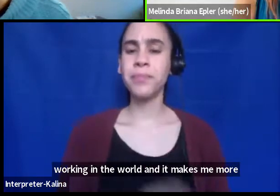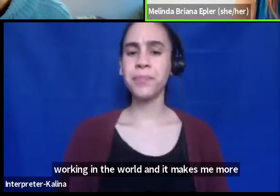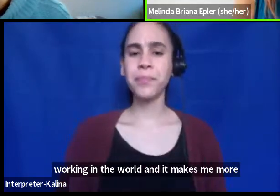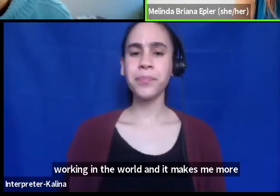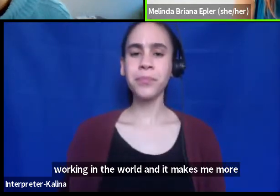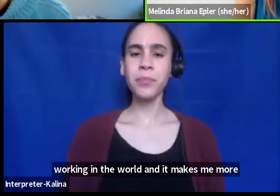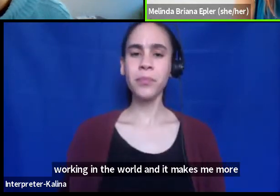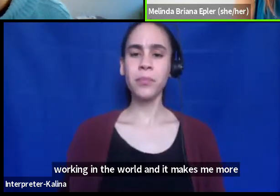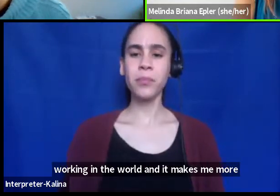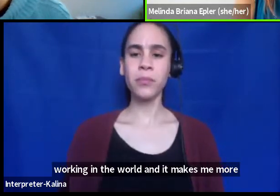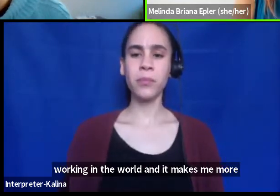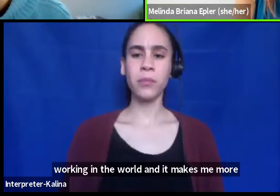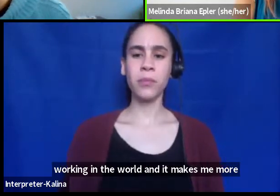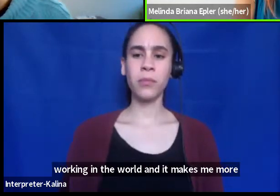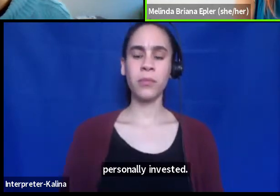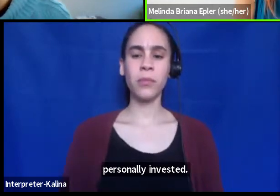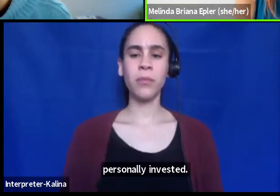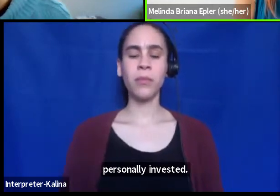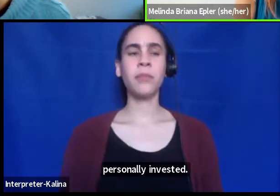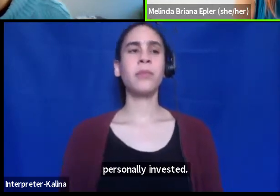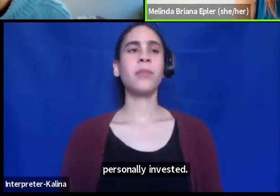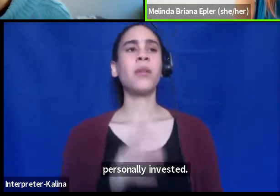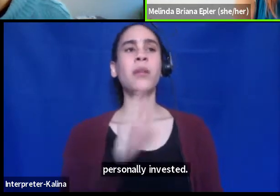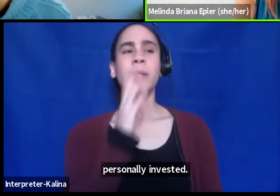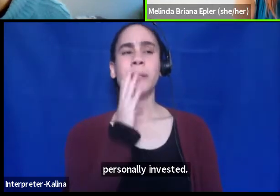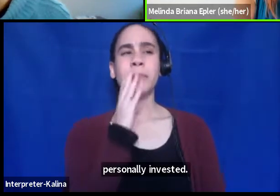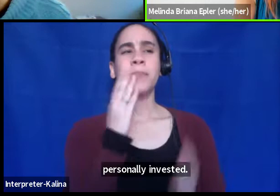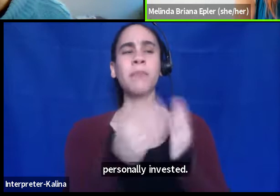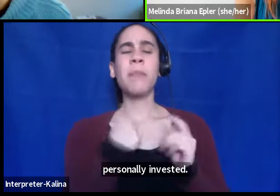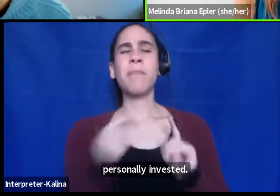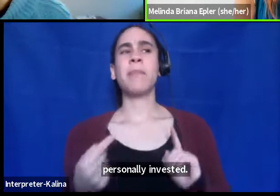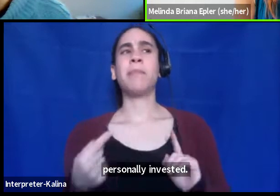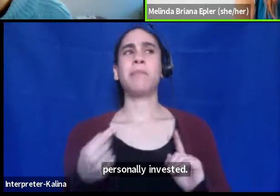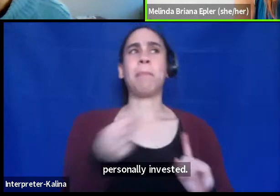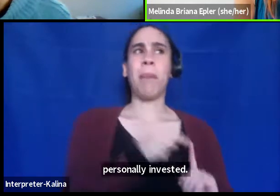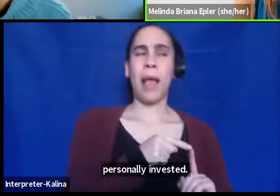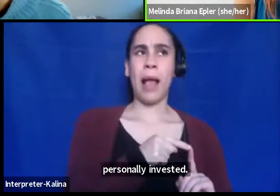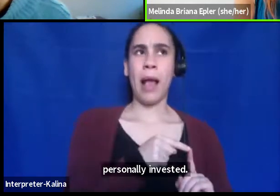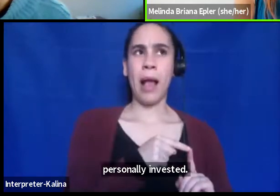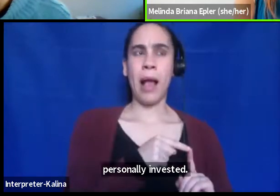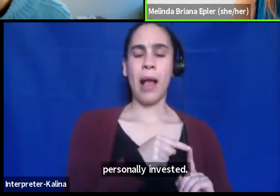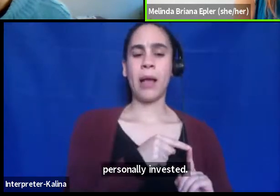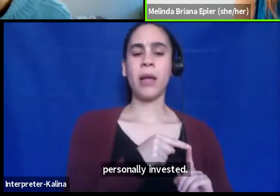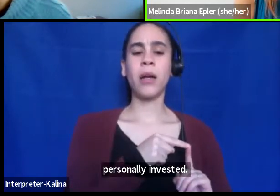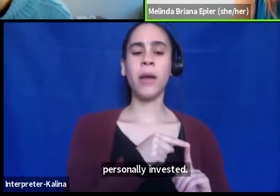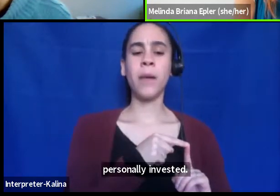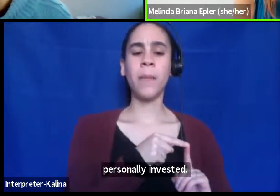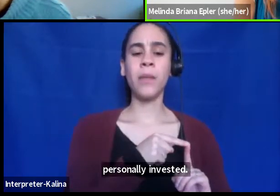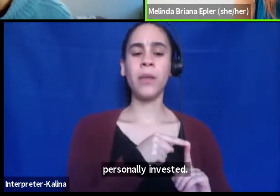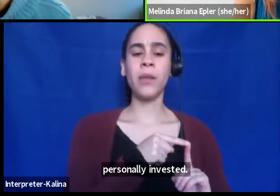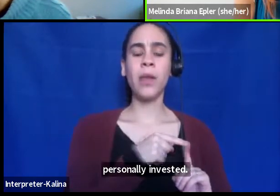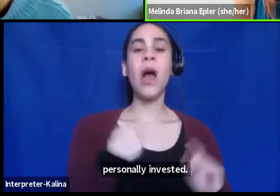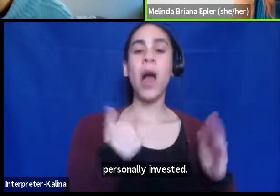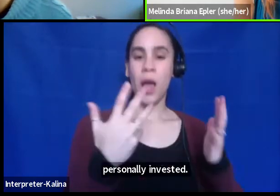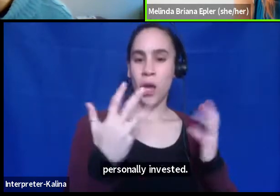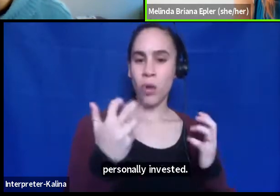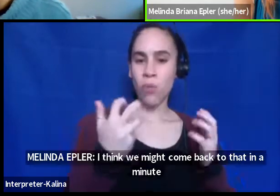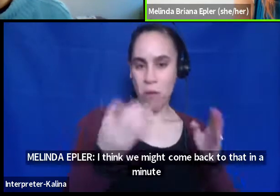I think we might come back to that in a minute, because I want to talk about the